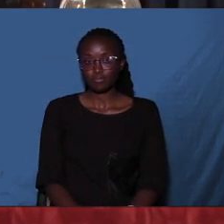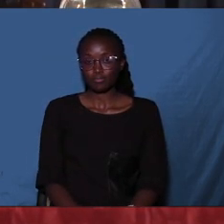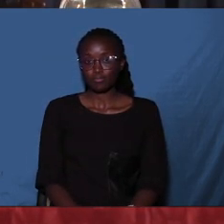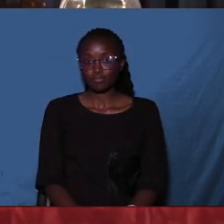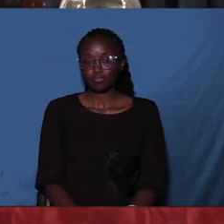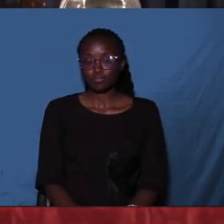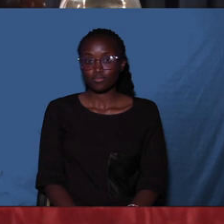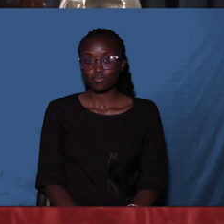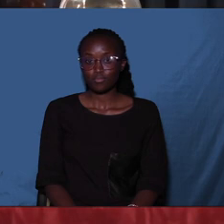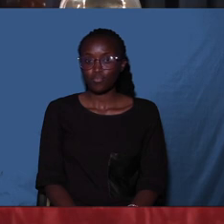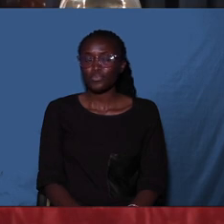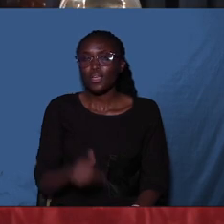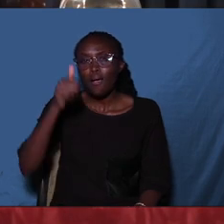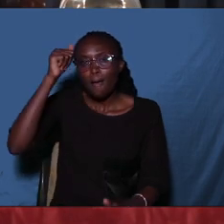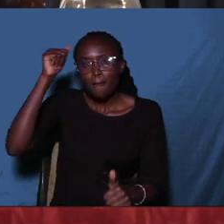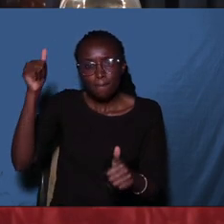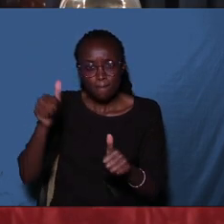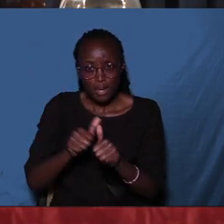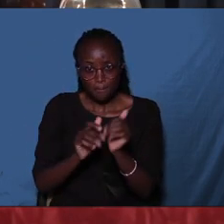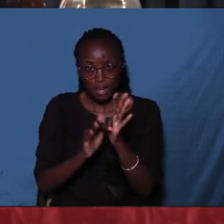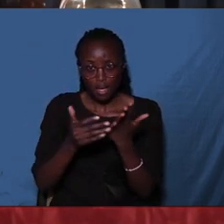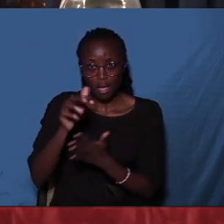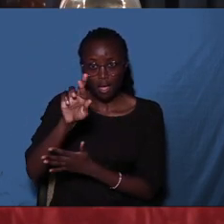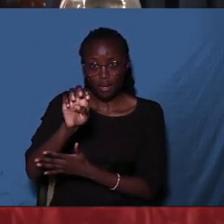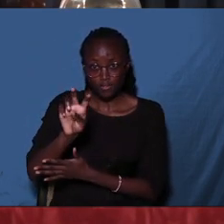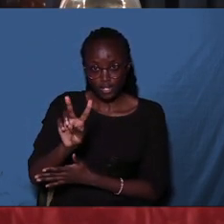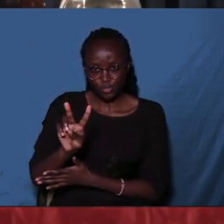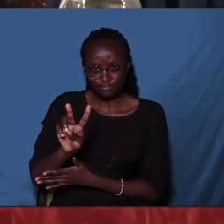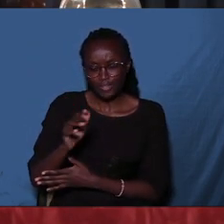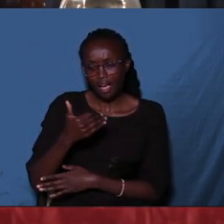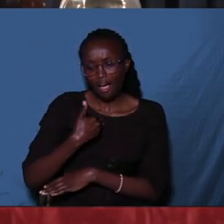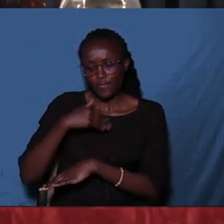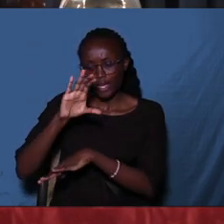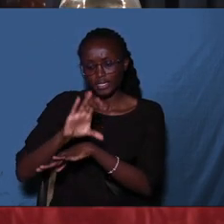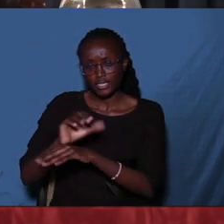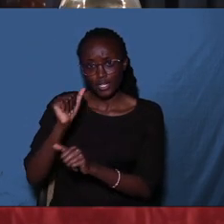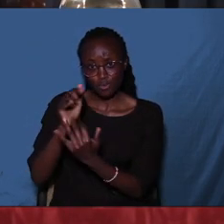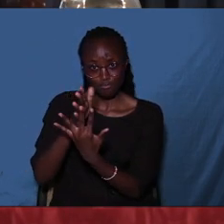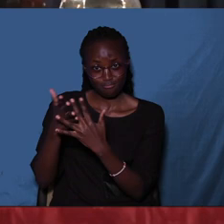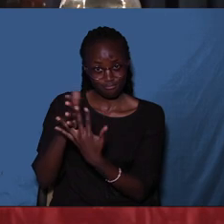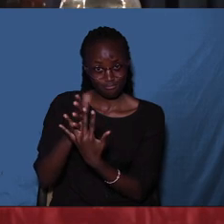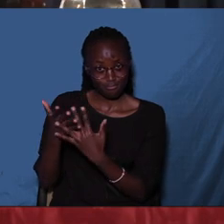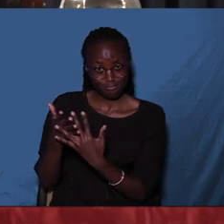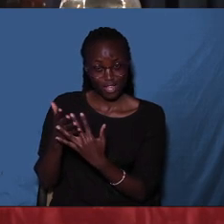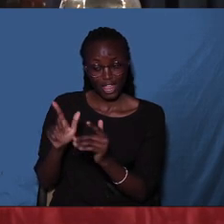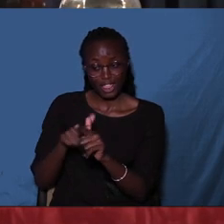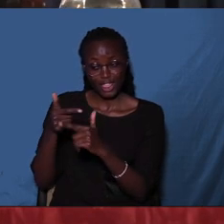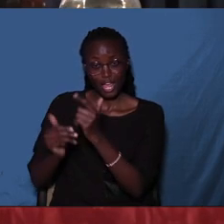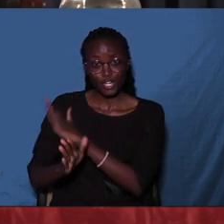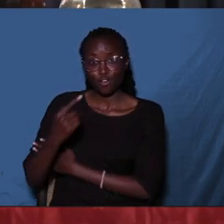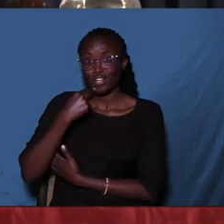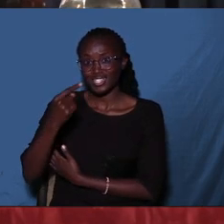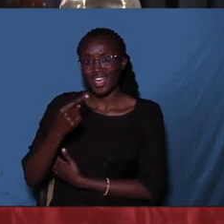The lukewarm church was split. The double-sided church was split. My prayer is that you don't